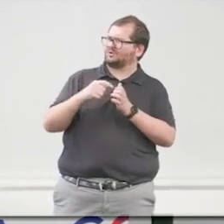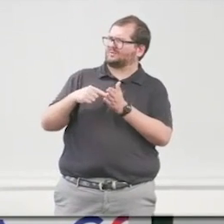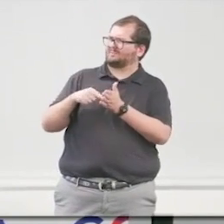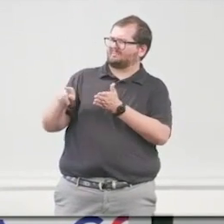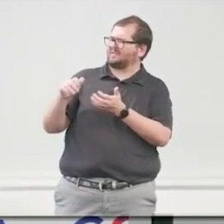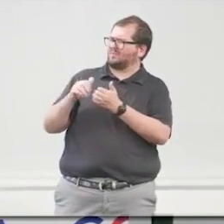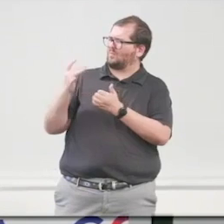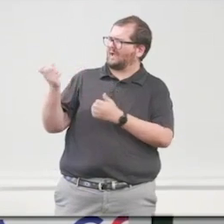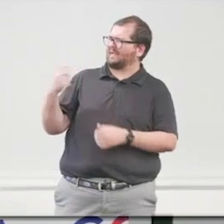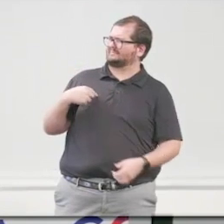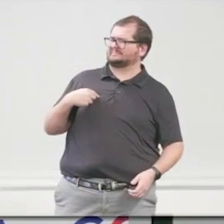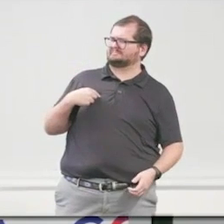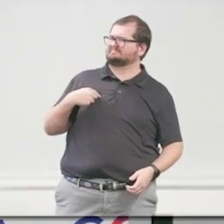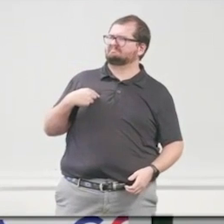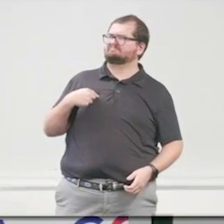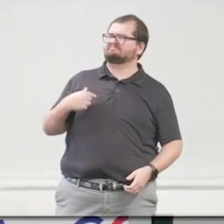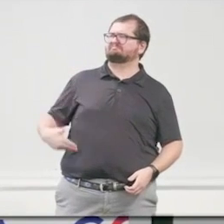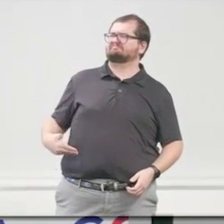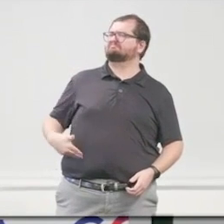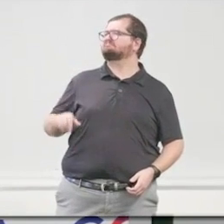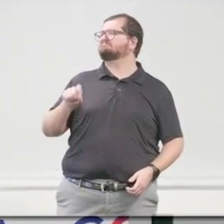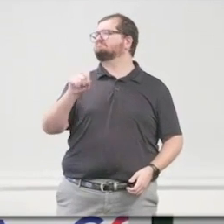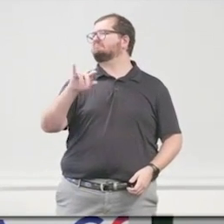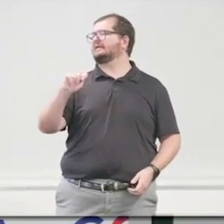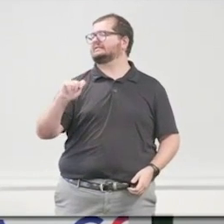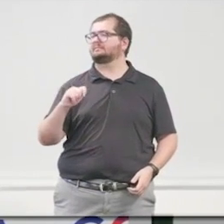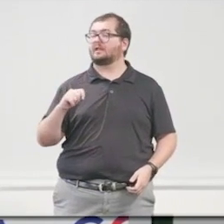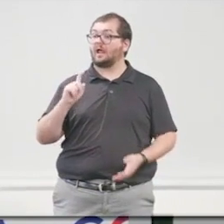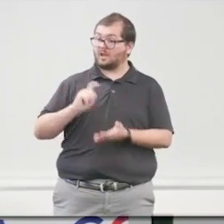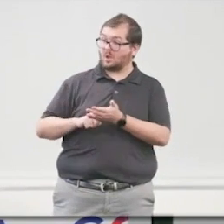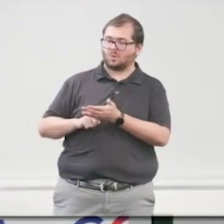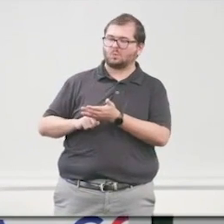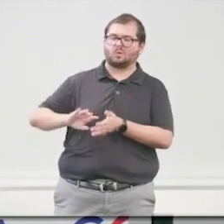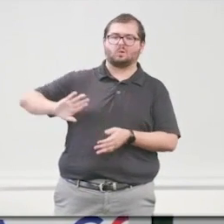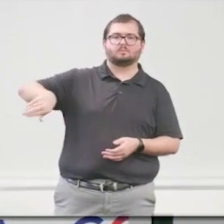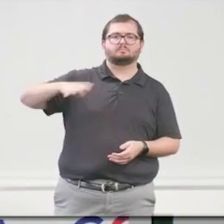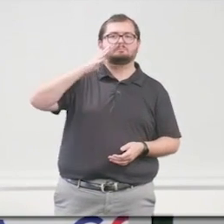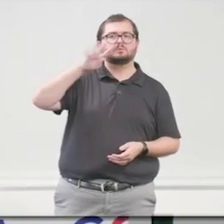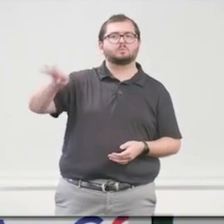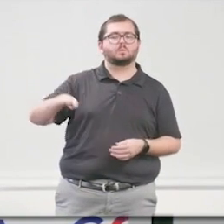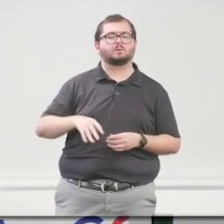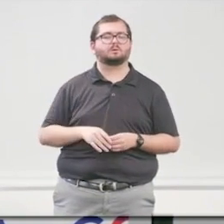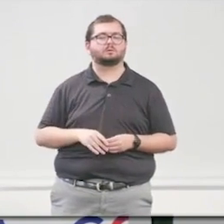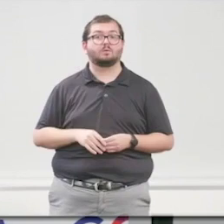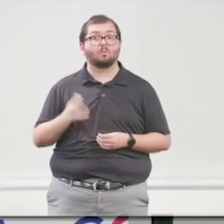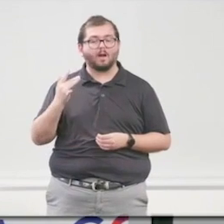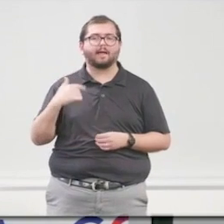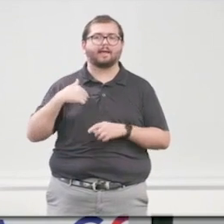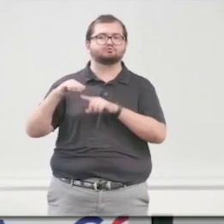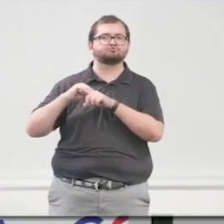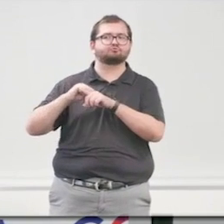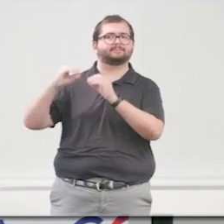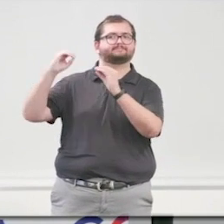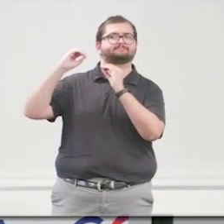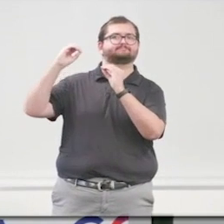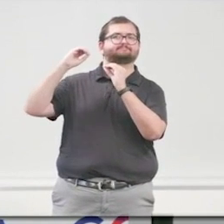that? But I know this and don't fall for that kind of stuff because of the training and that ongoing training, particularly